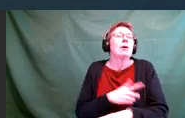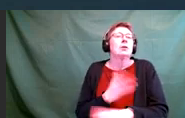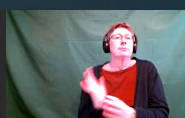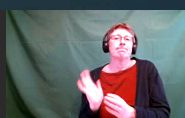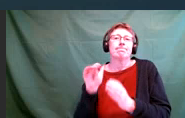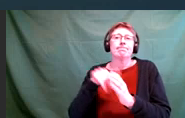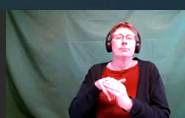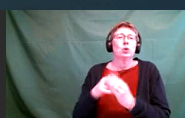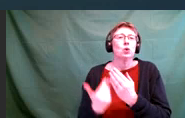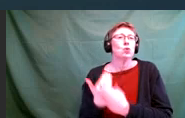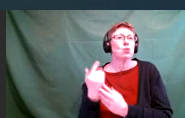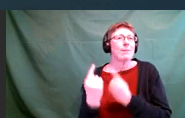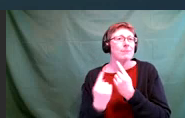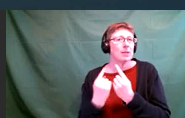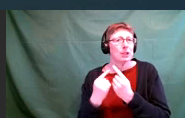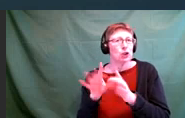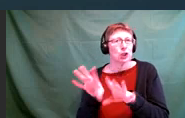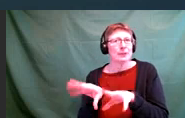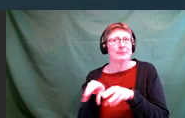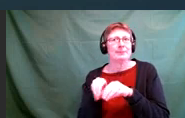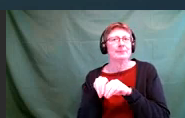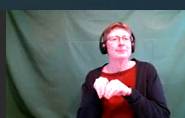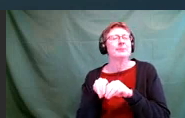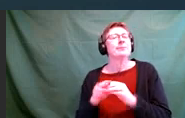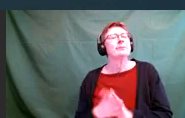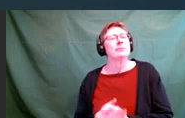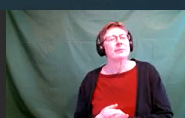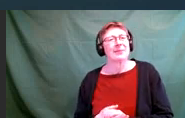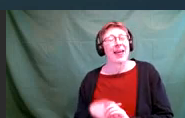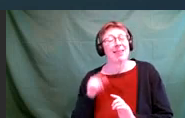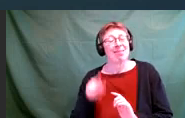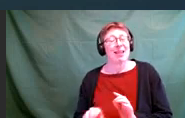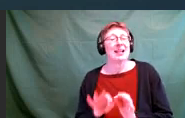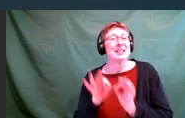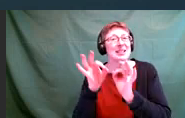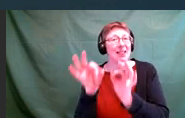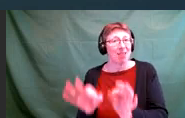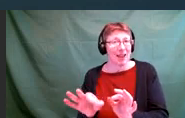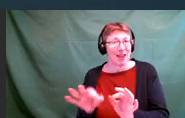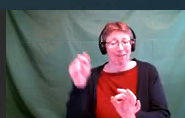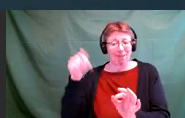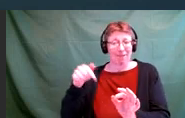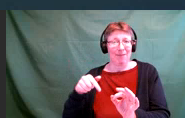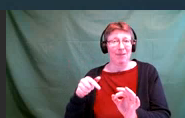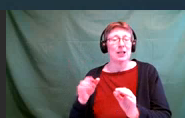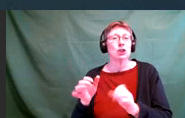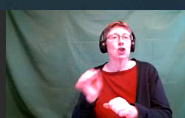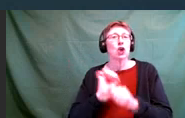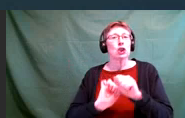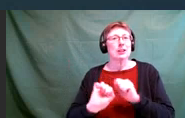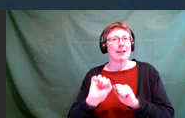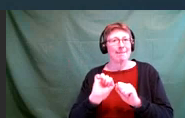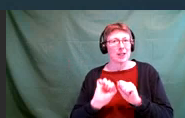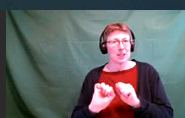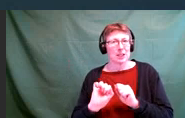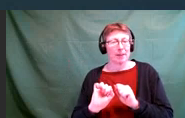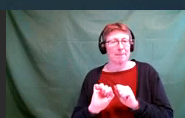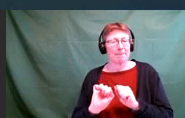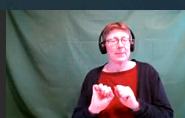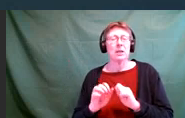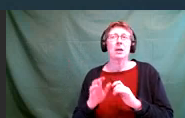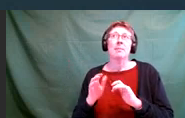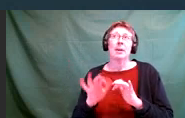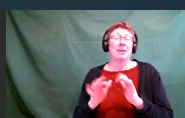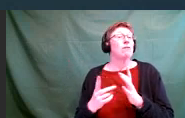information into them. And this delay is called conservatism. So perhaps the impact